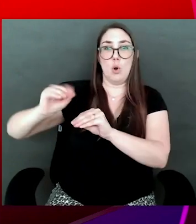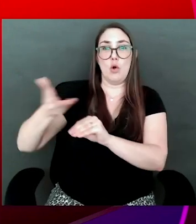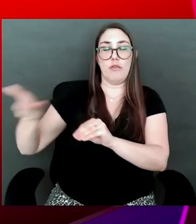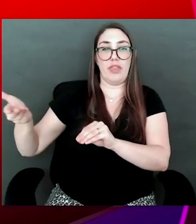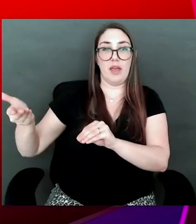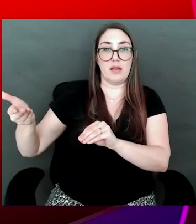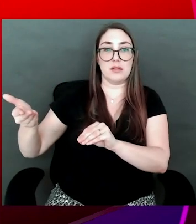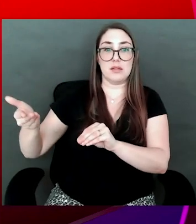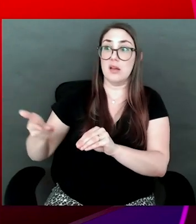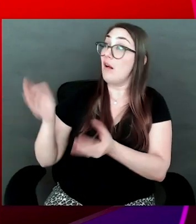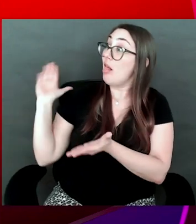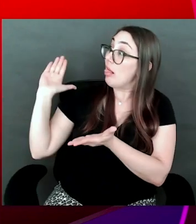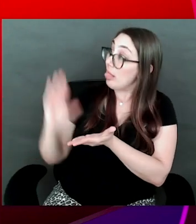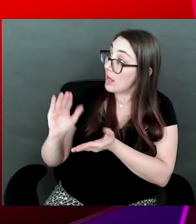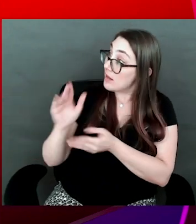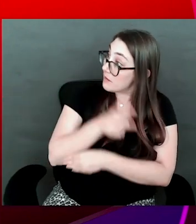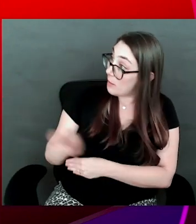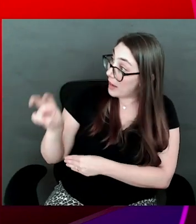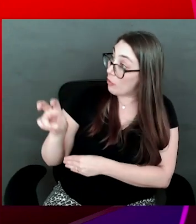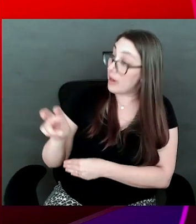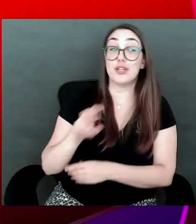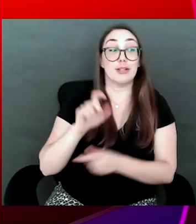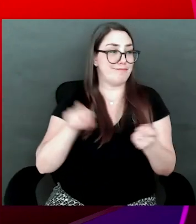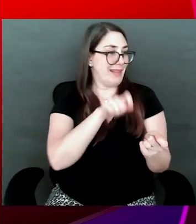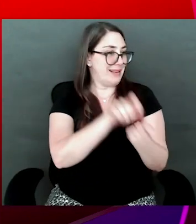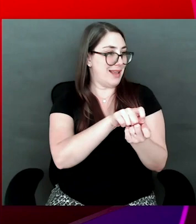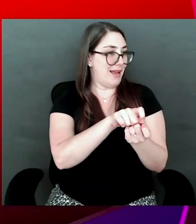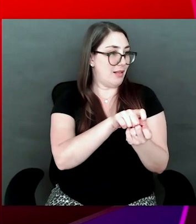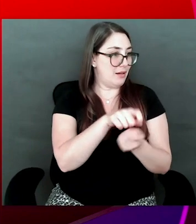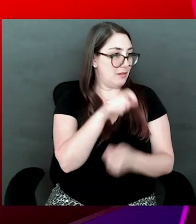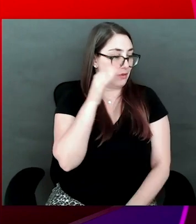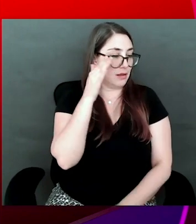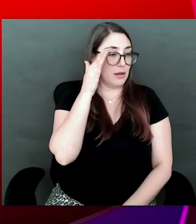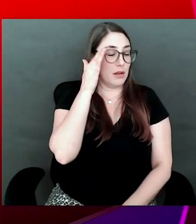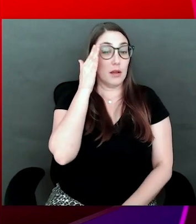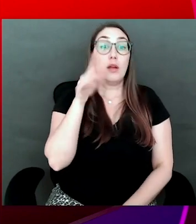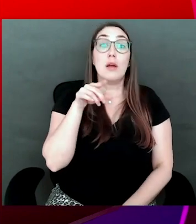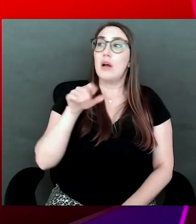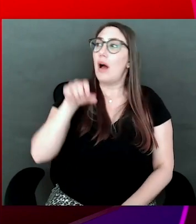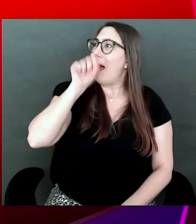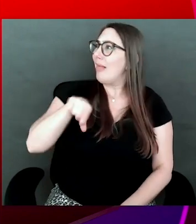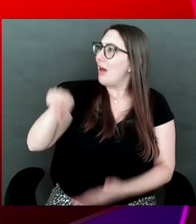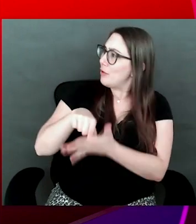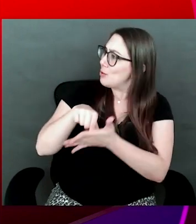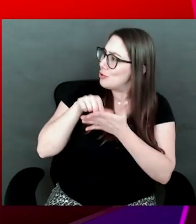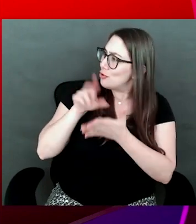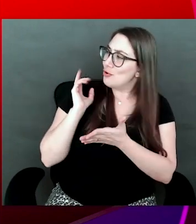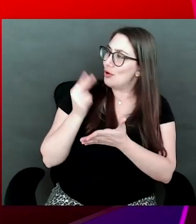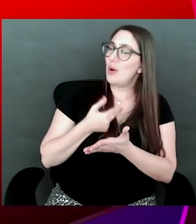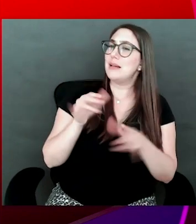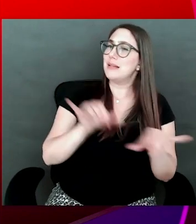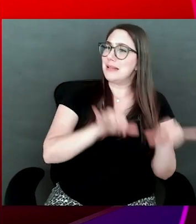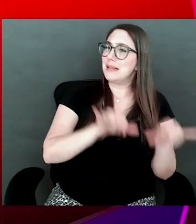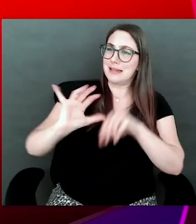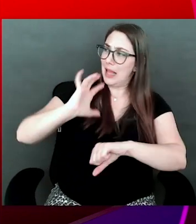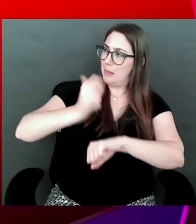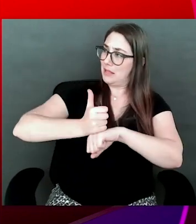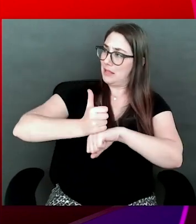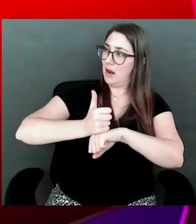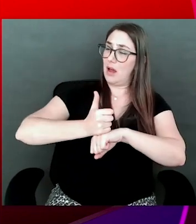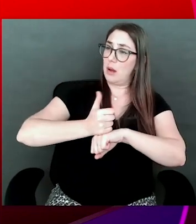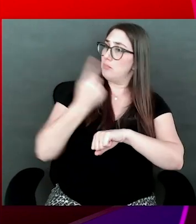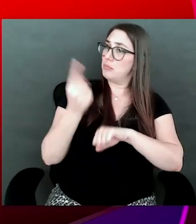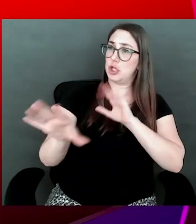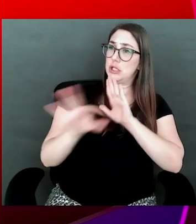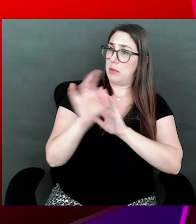side. Migration because it's exactly. right there. Yeah. Well, I loved you showed us, right? It's the same setup. You just pick one or the